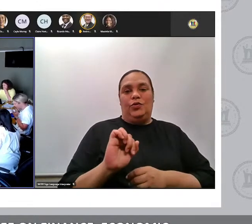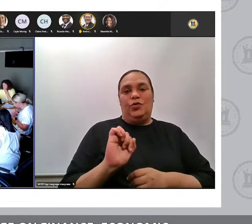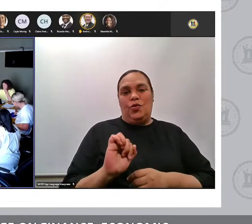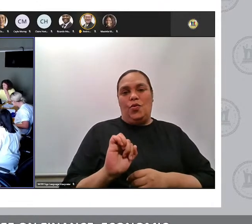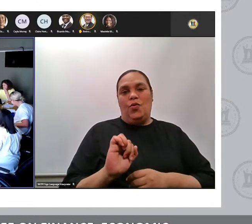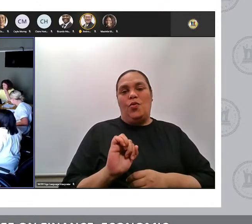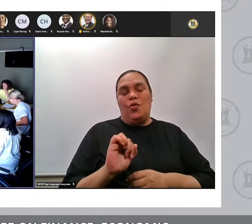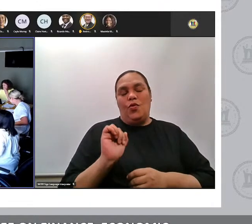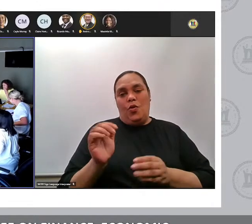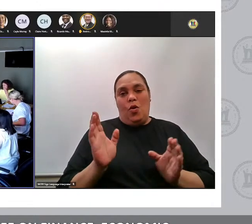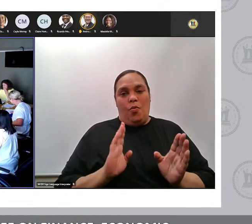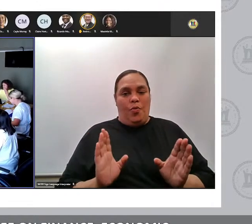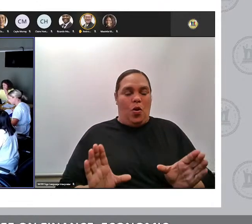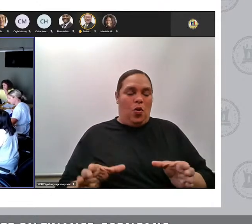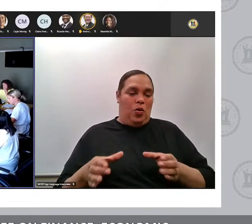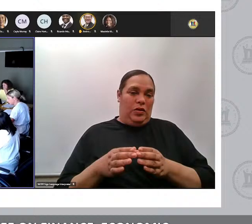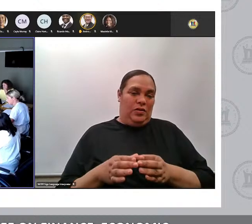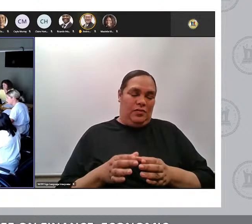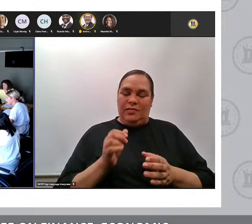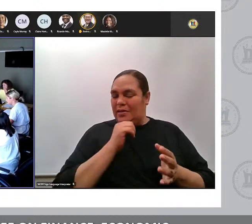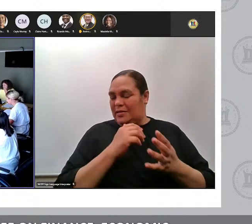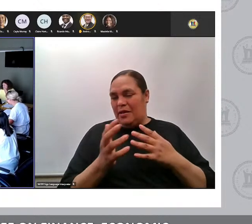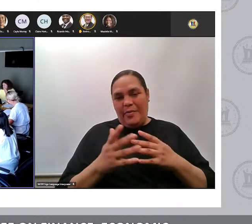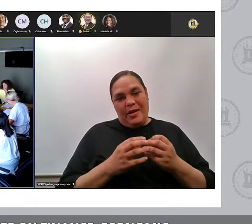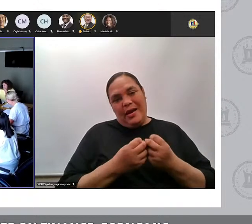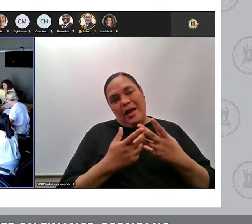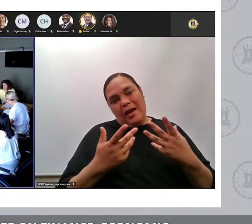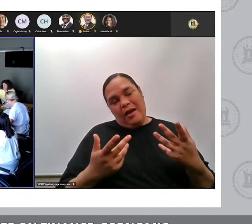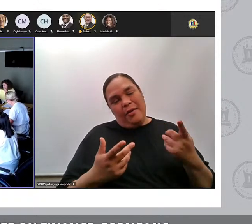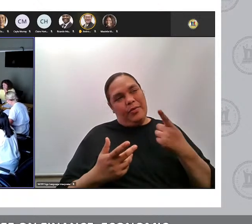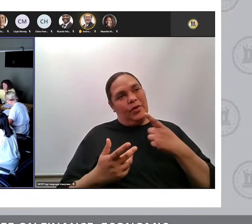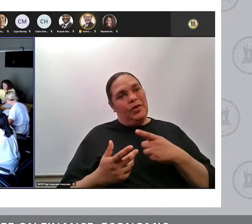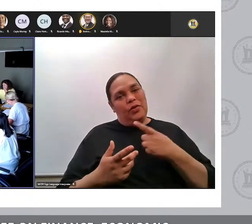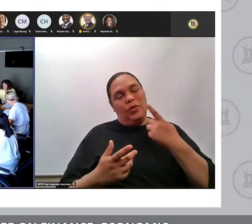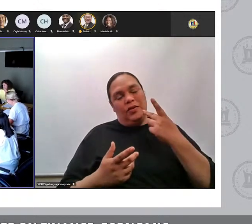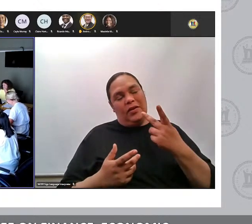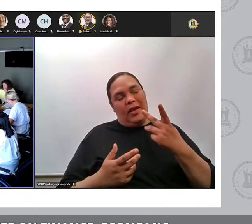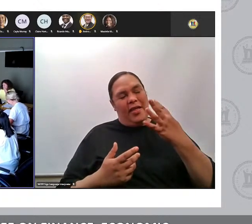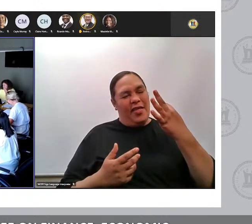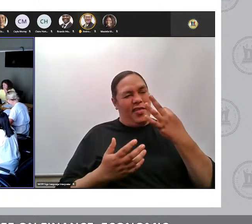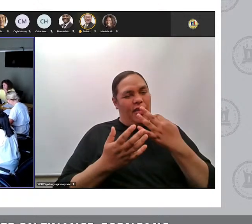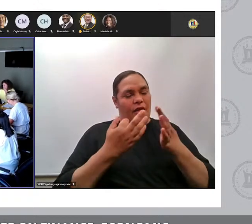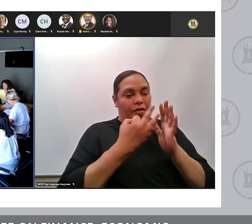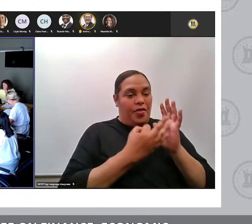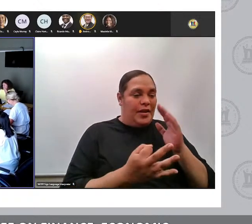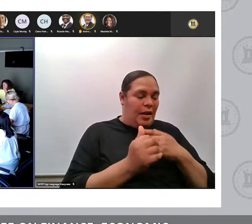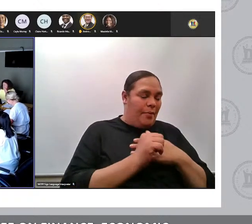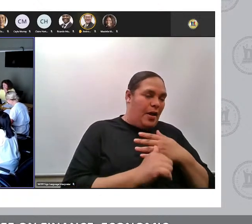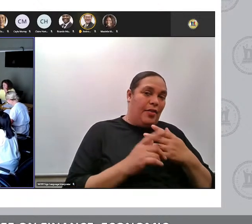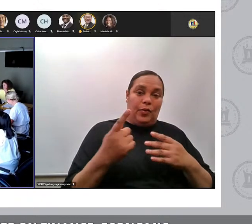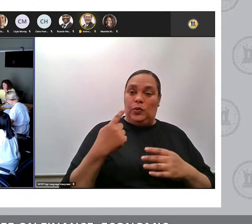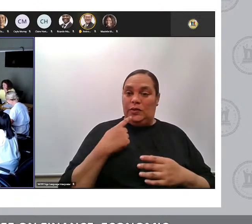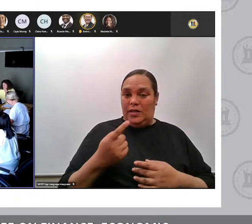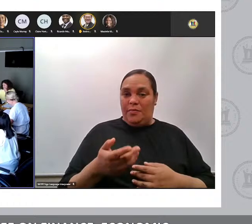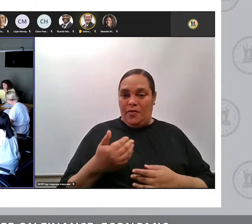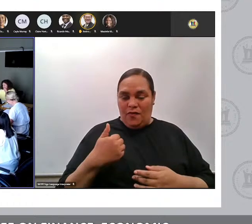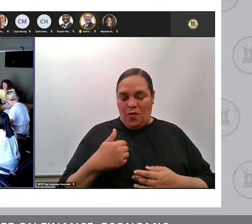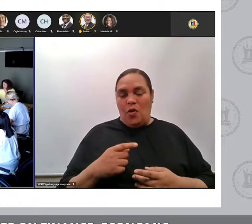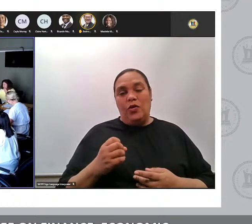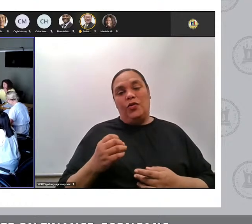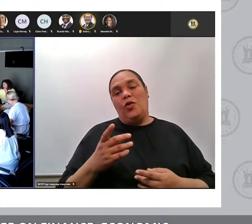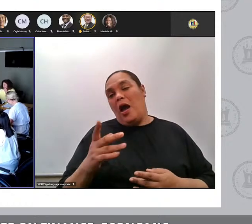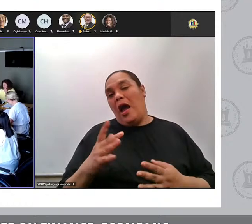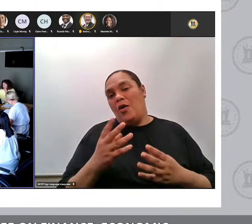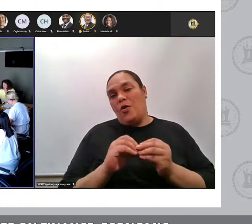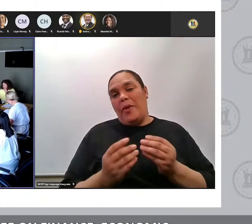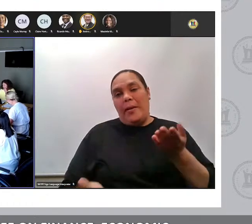into your board? Regardless of how many, like you sit 3 times a month, that's what you've said. So how do you